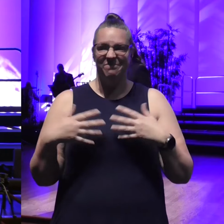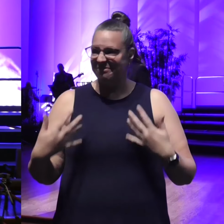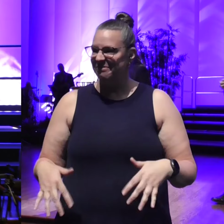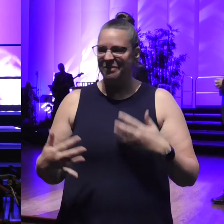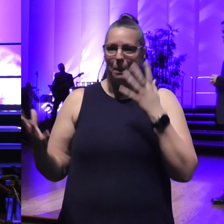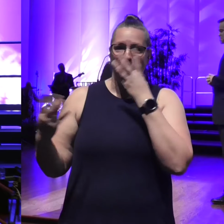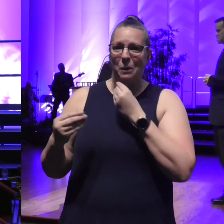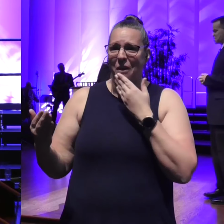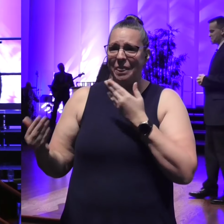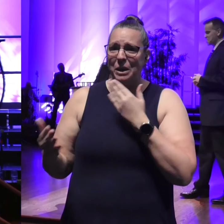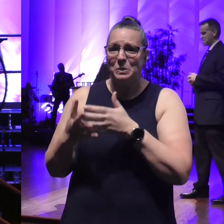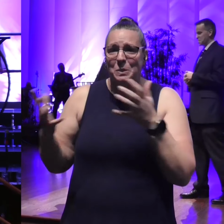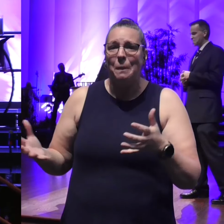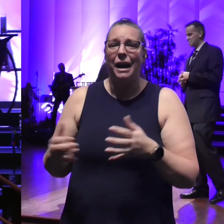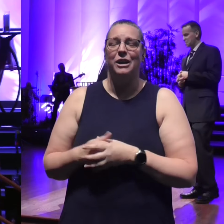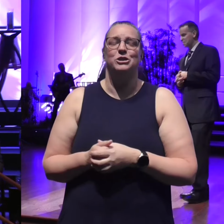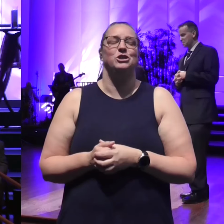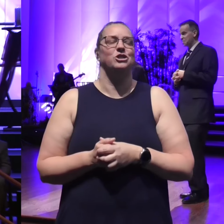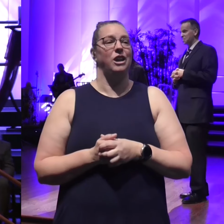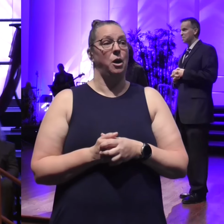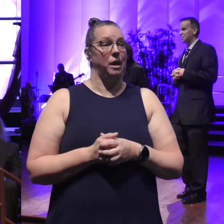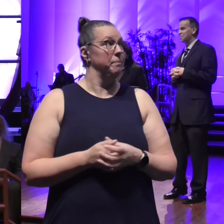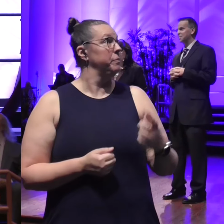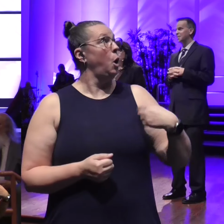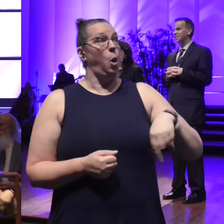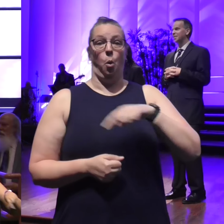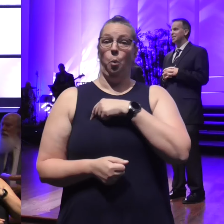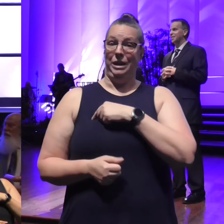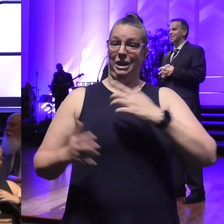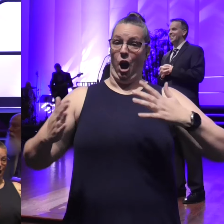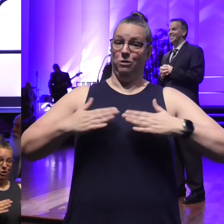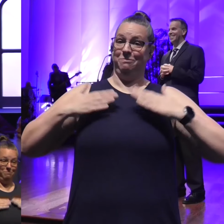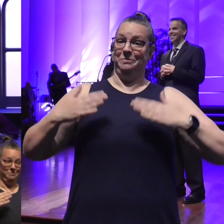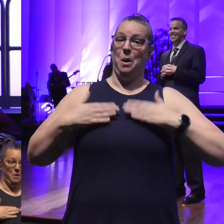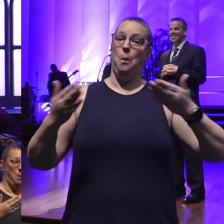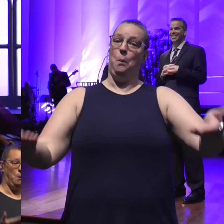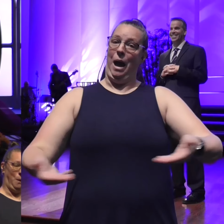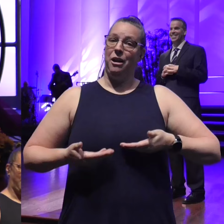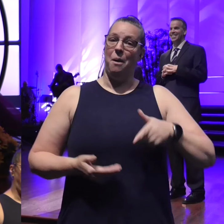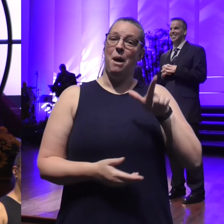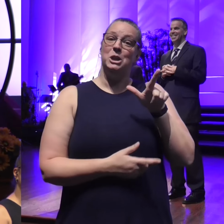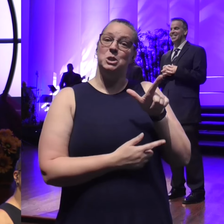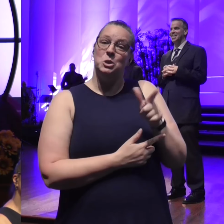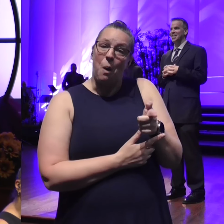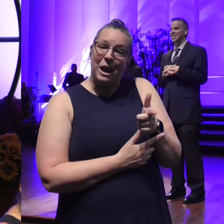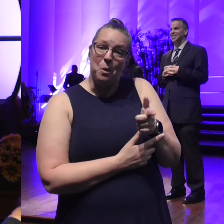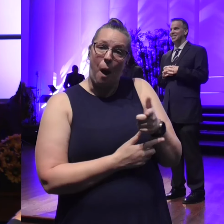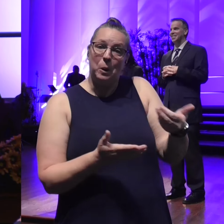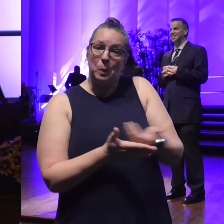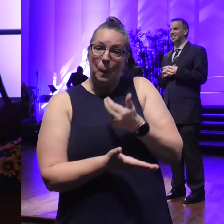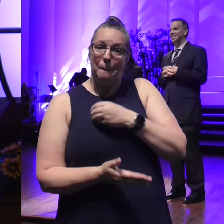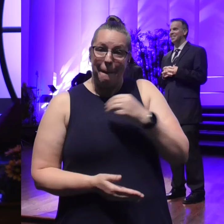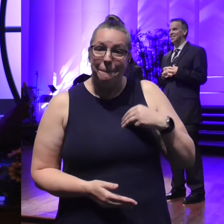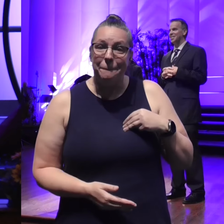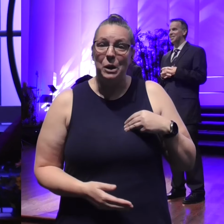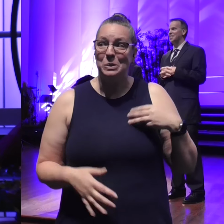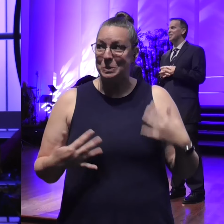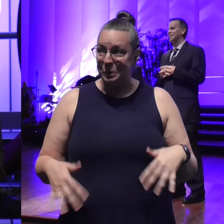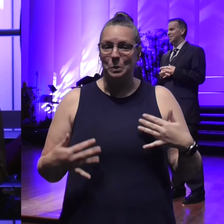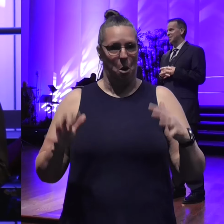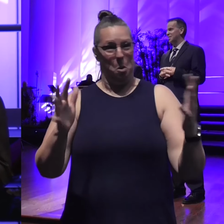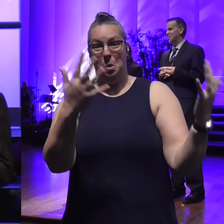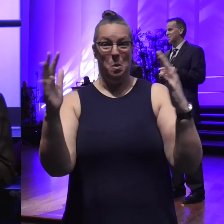Beautiful. Thank you so much, Laura. Well, we are joyful this morning to welcome 21 new members to Mile High